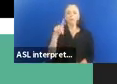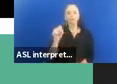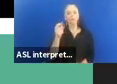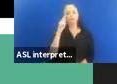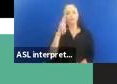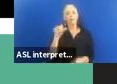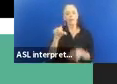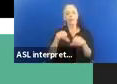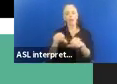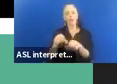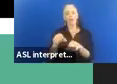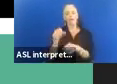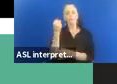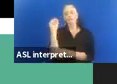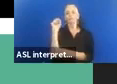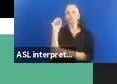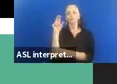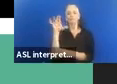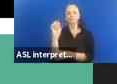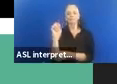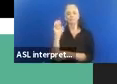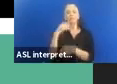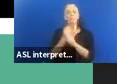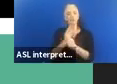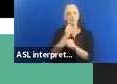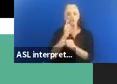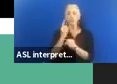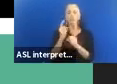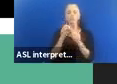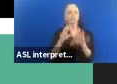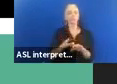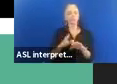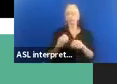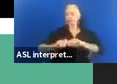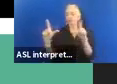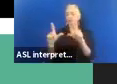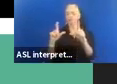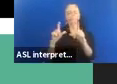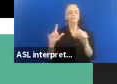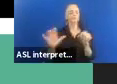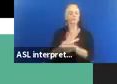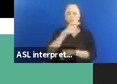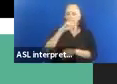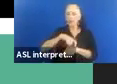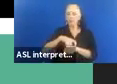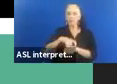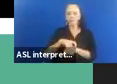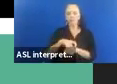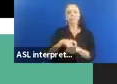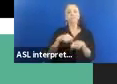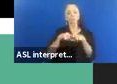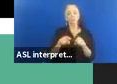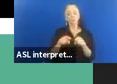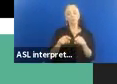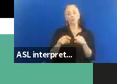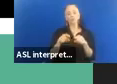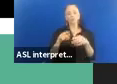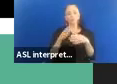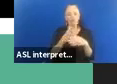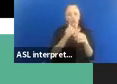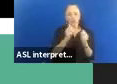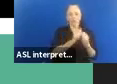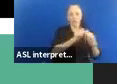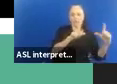We'll be making sure that the ASL interpreter stays on the screen at all times. During screen share, like it is now, they'll be showing in a very small